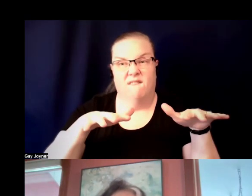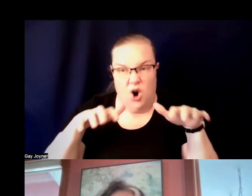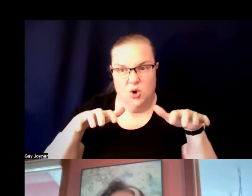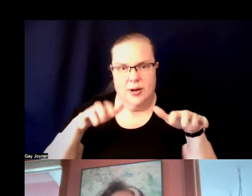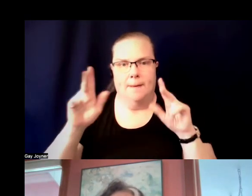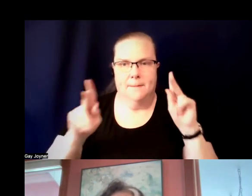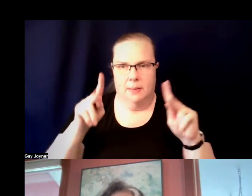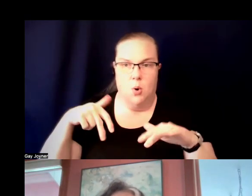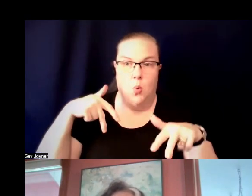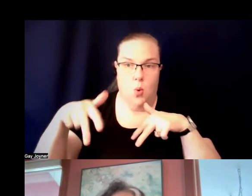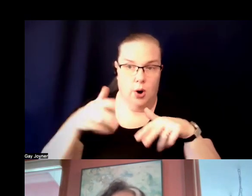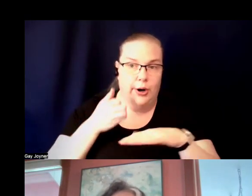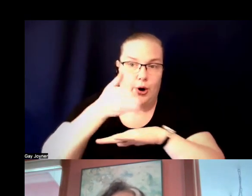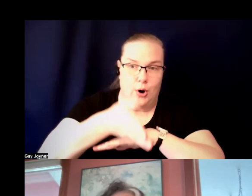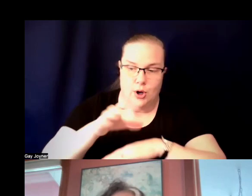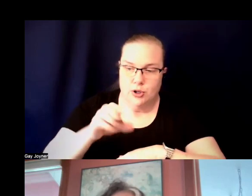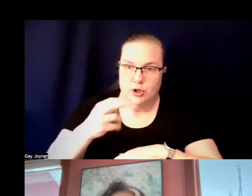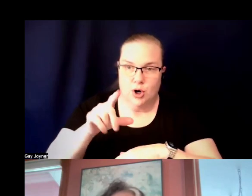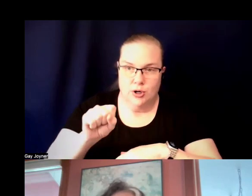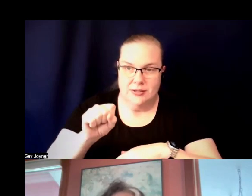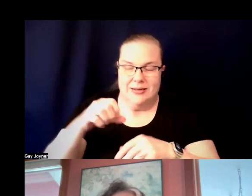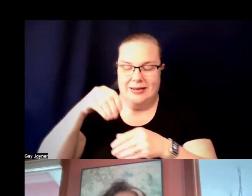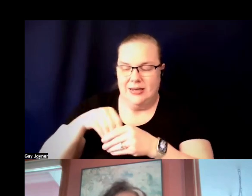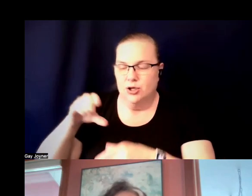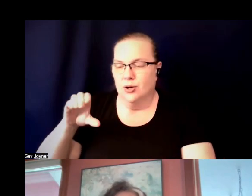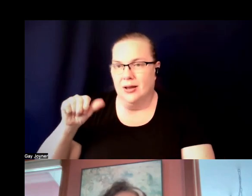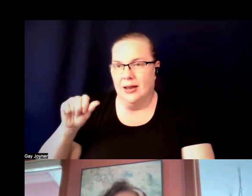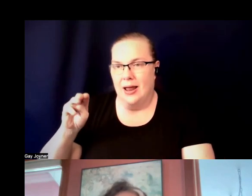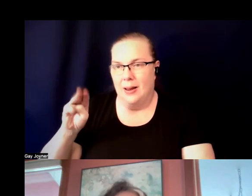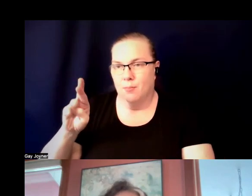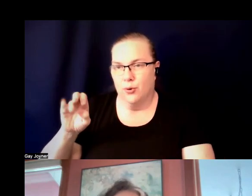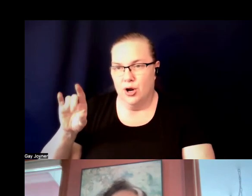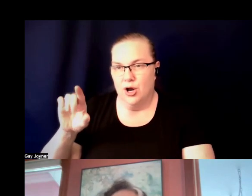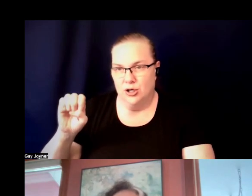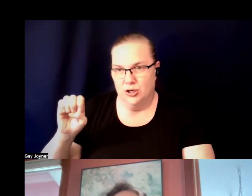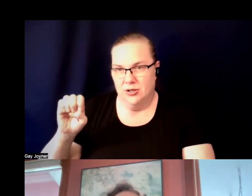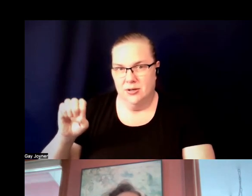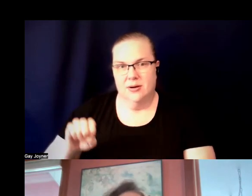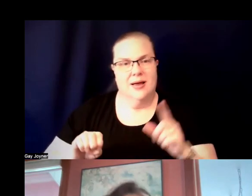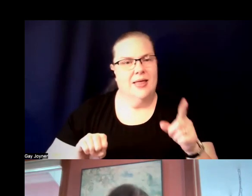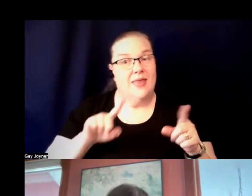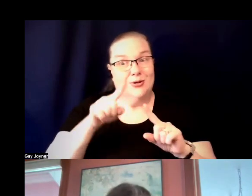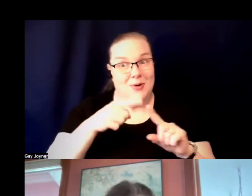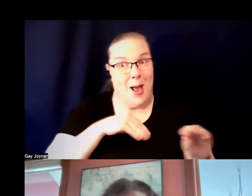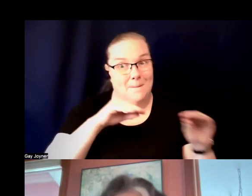the Charles, into Cambridge. Yeah. So that's when I moved to Boston.